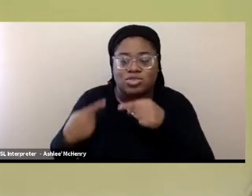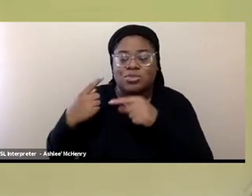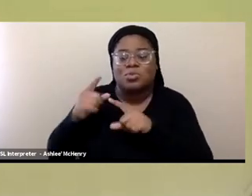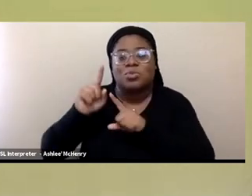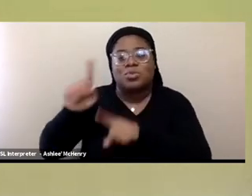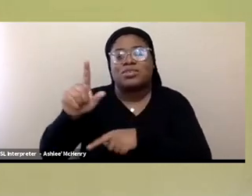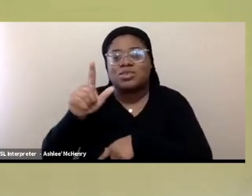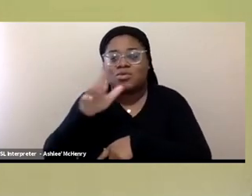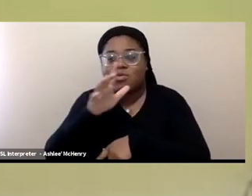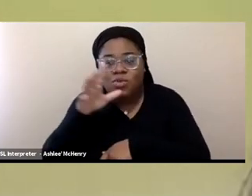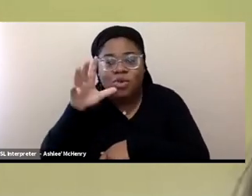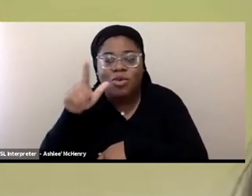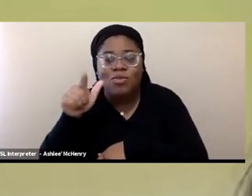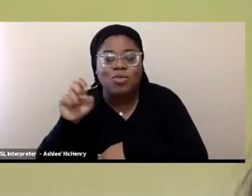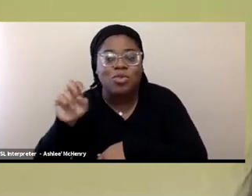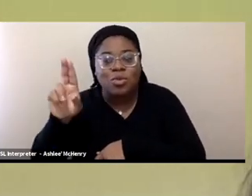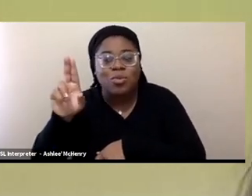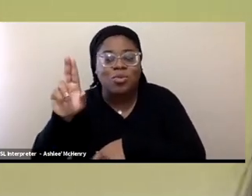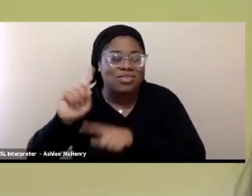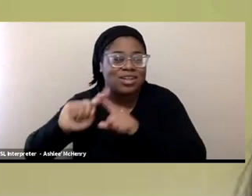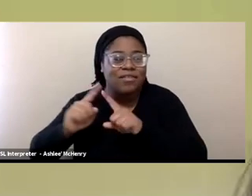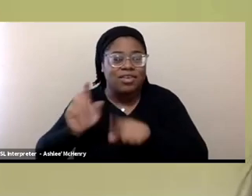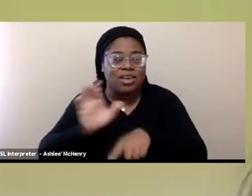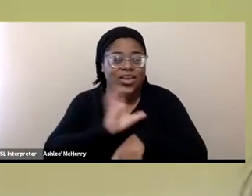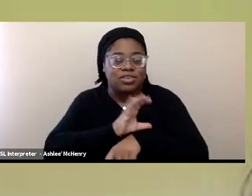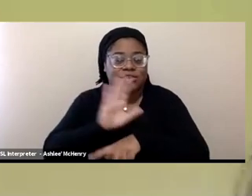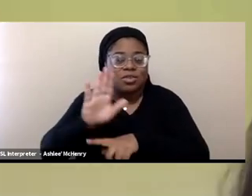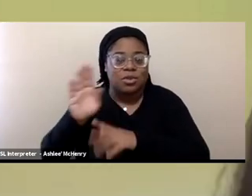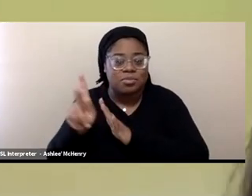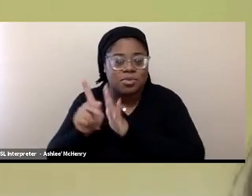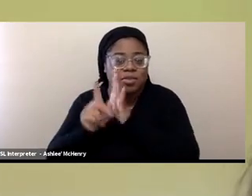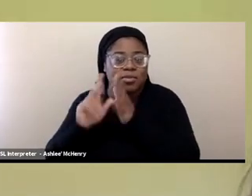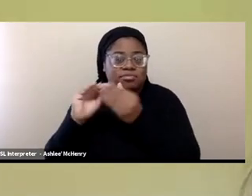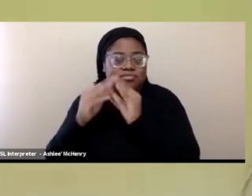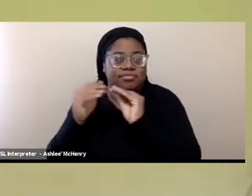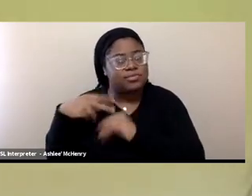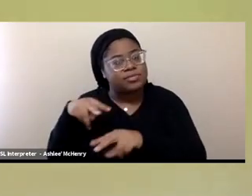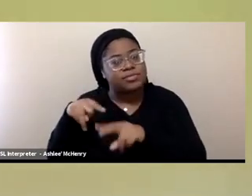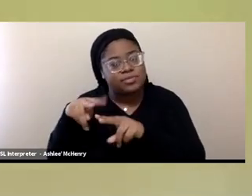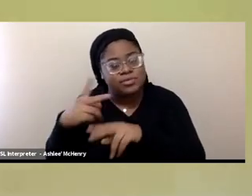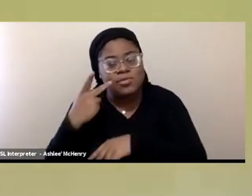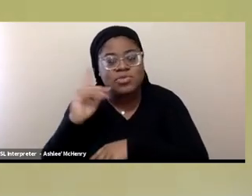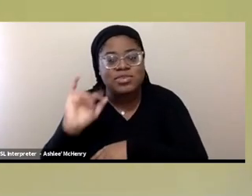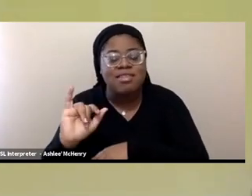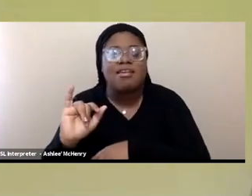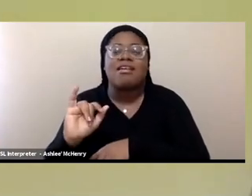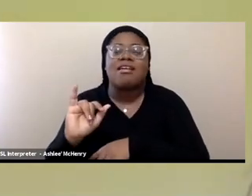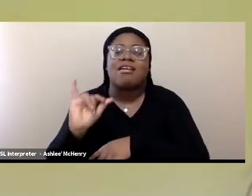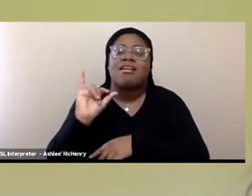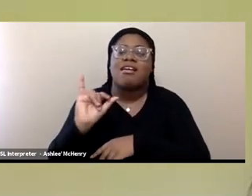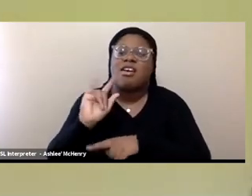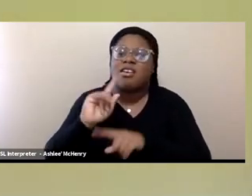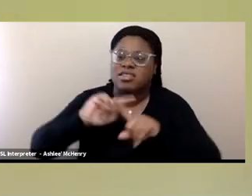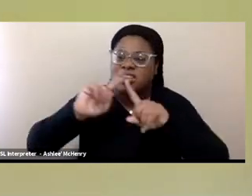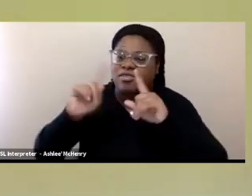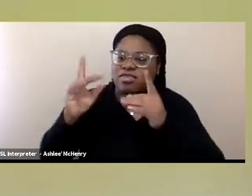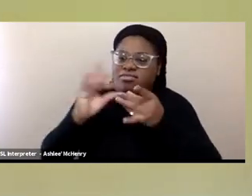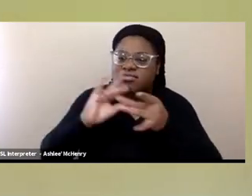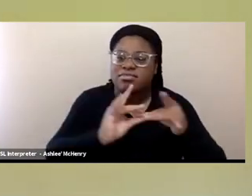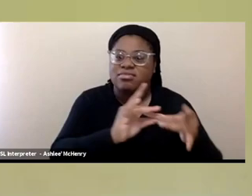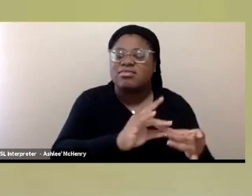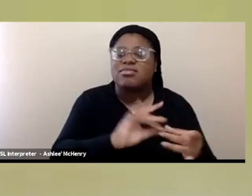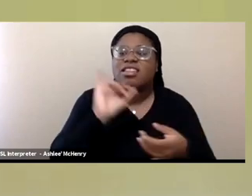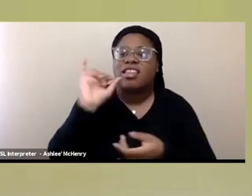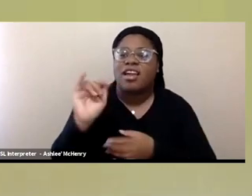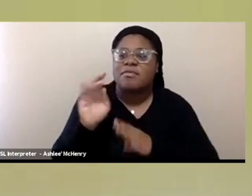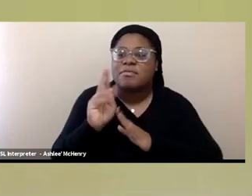farm and we saw that her family kind of started to resent her for her success and leaving them. So it was like all these different pieces and backgrounds,